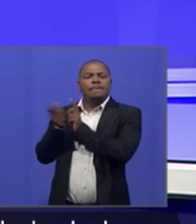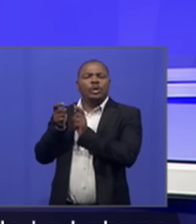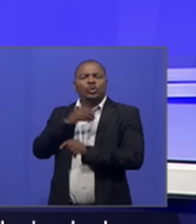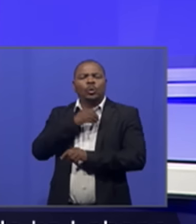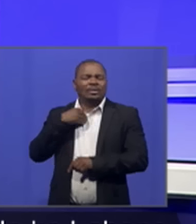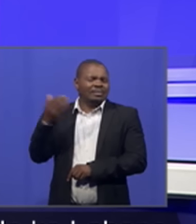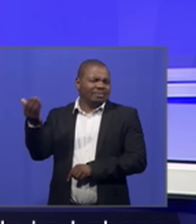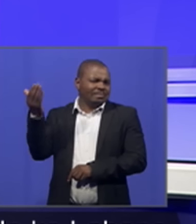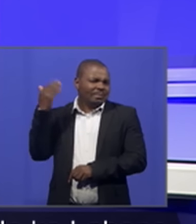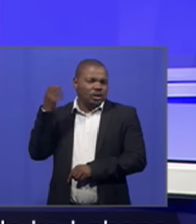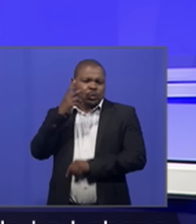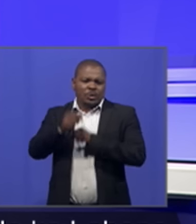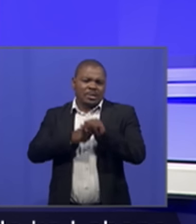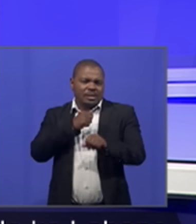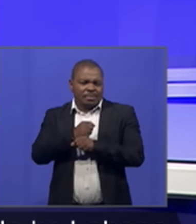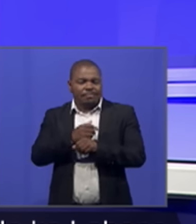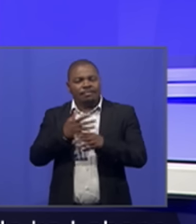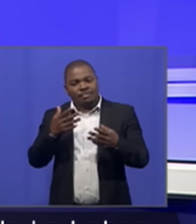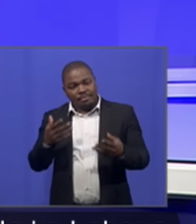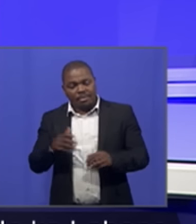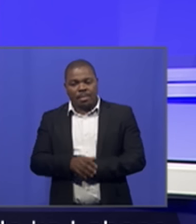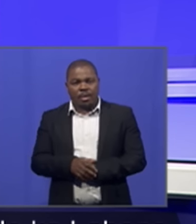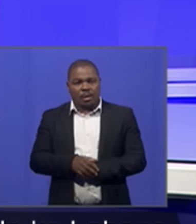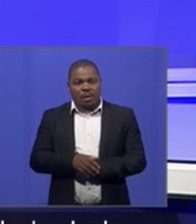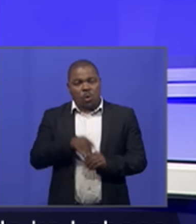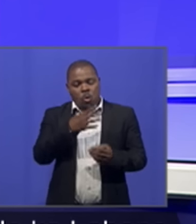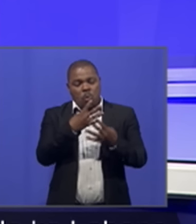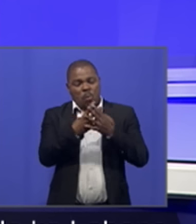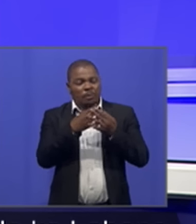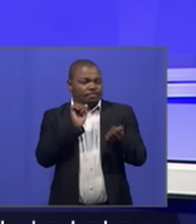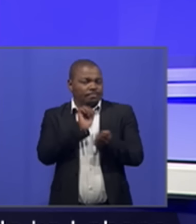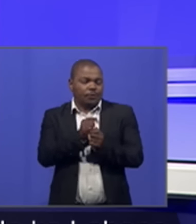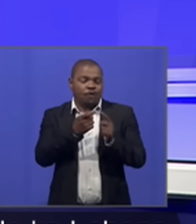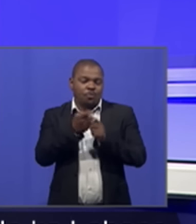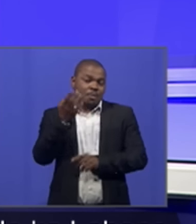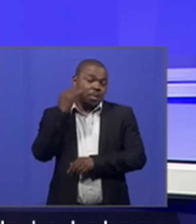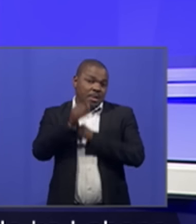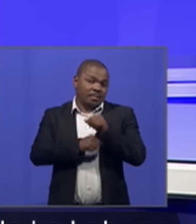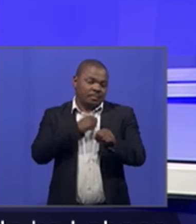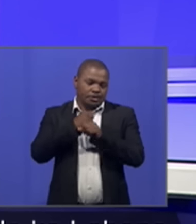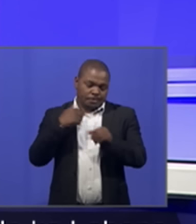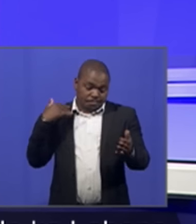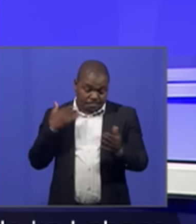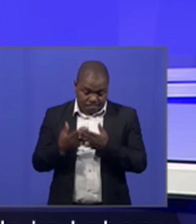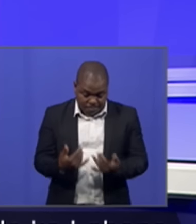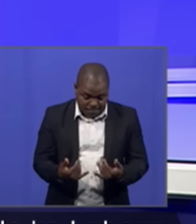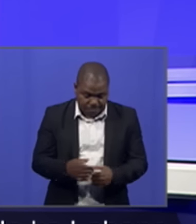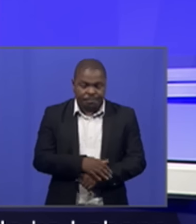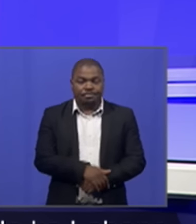ka mosegamanye mengwageng ye 2 ya go feta ge e sa le a le ntlwana le sisi go tloga ngwagola ka kgwedi ya Dibatsela.